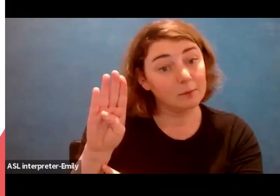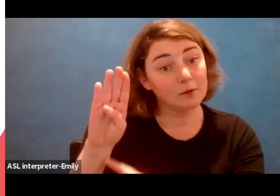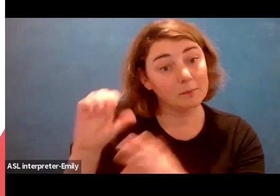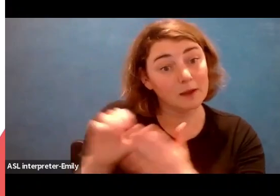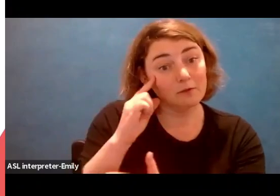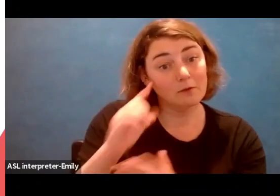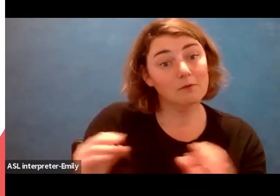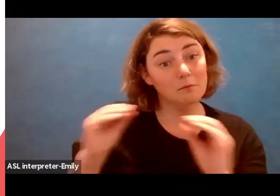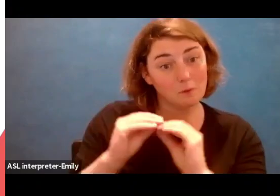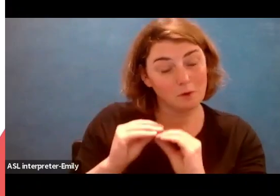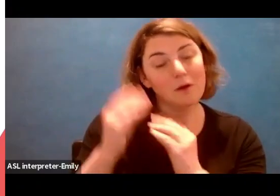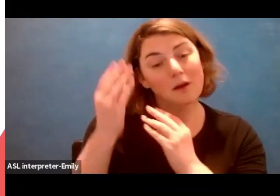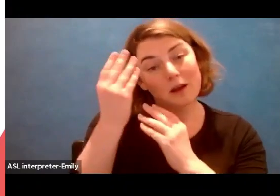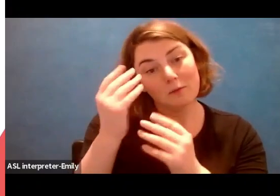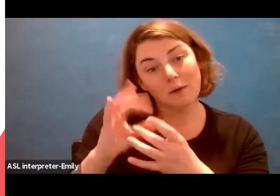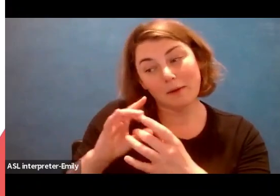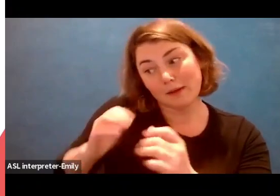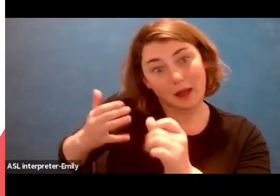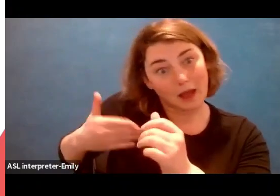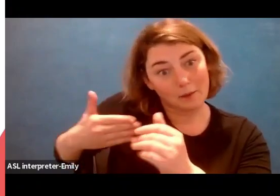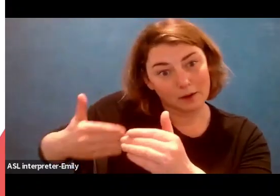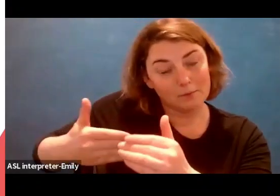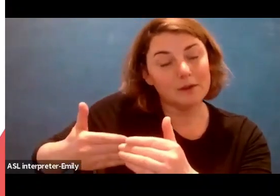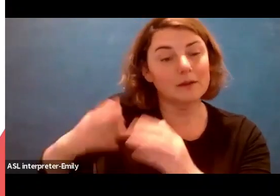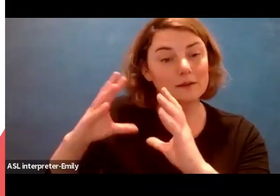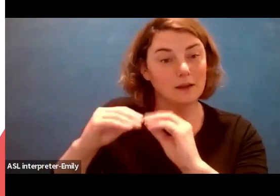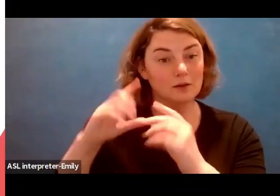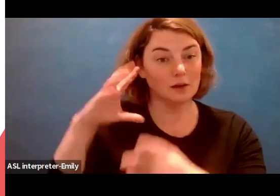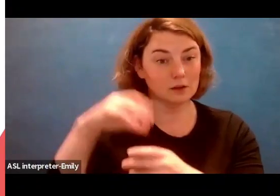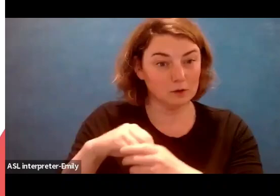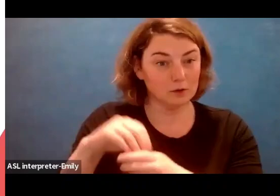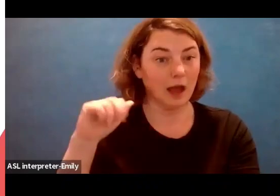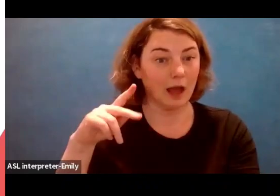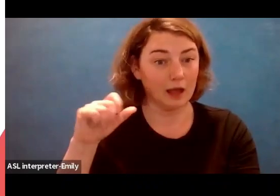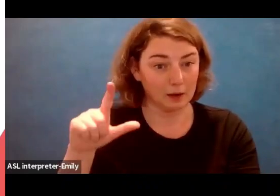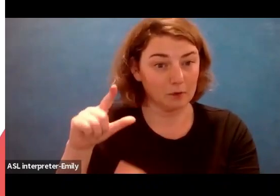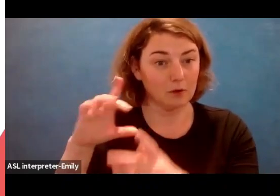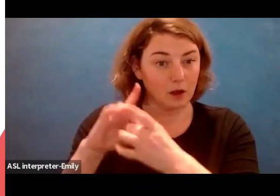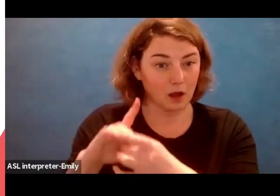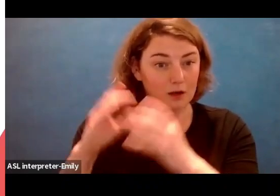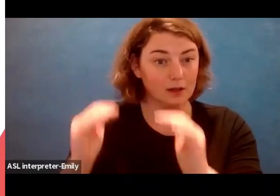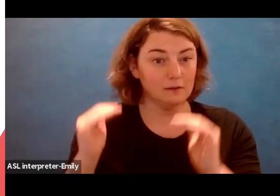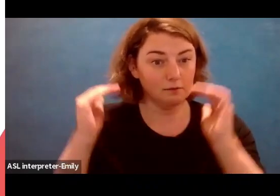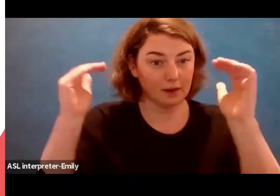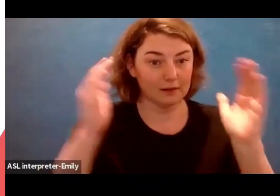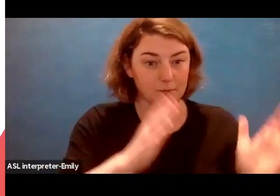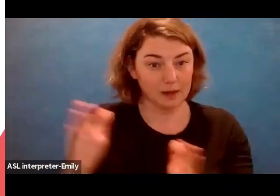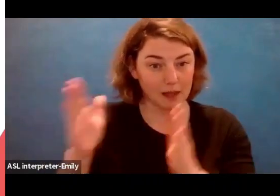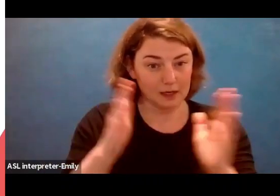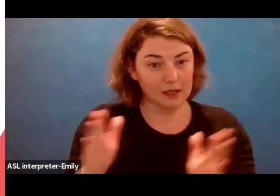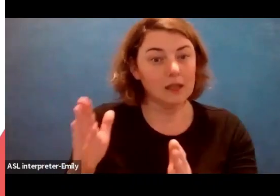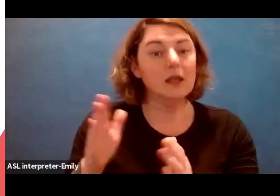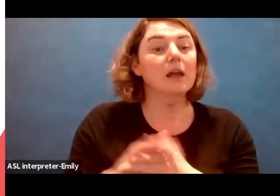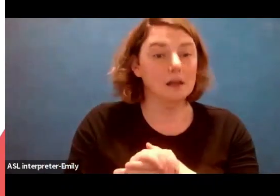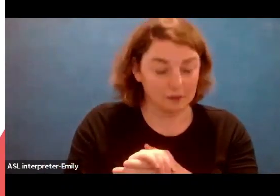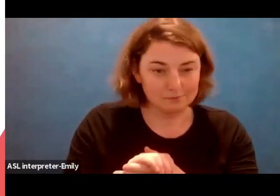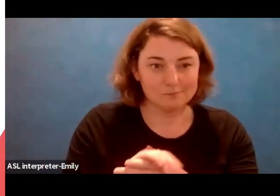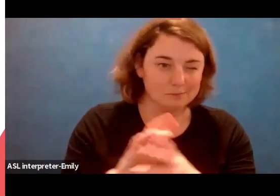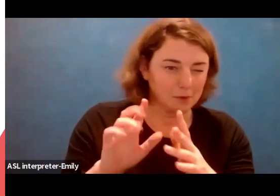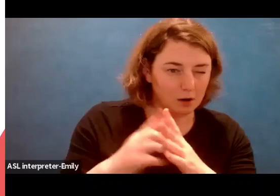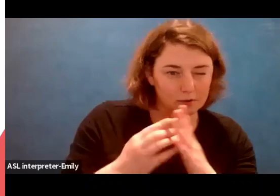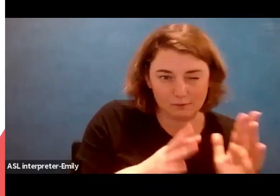information on our upcoming sessions, which include our April series on advanced planning as part of our Get Your Ducks in a